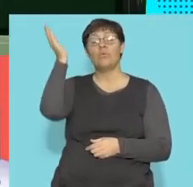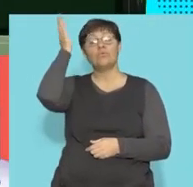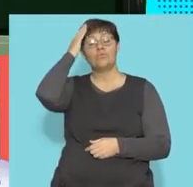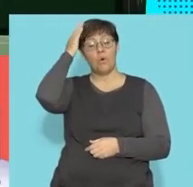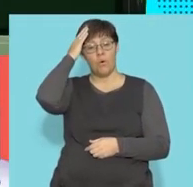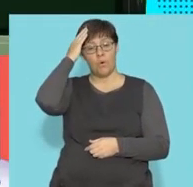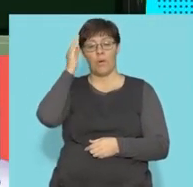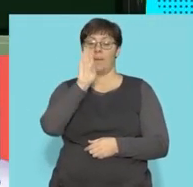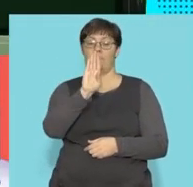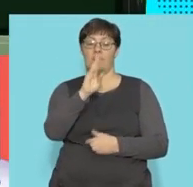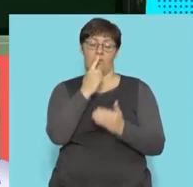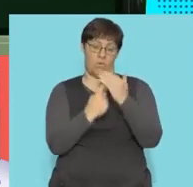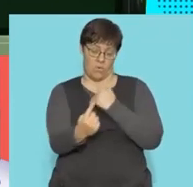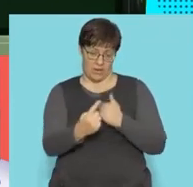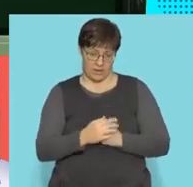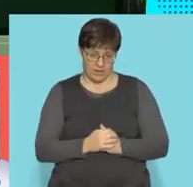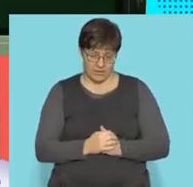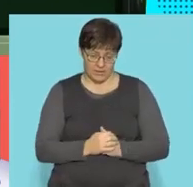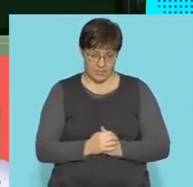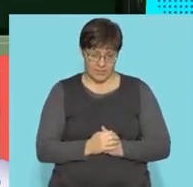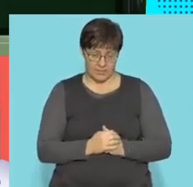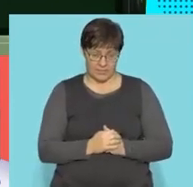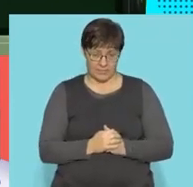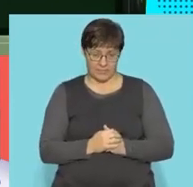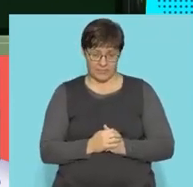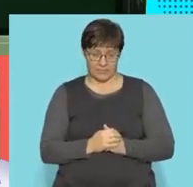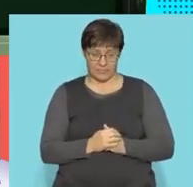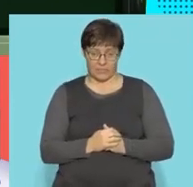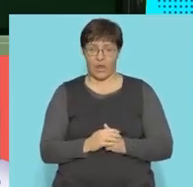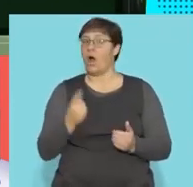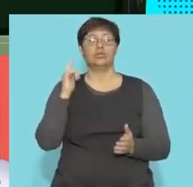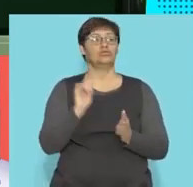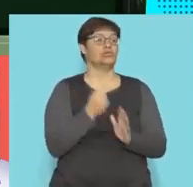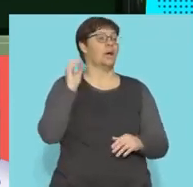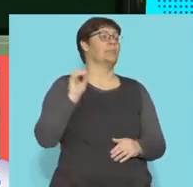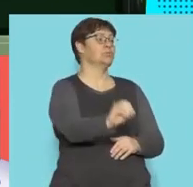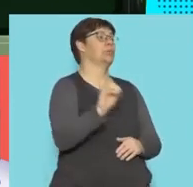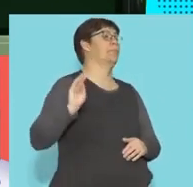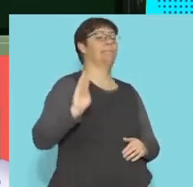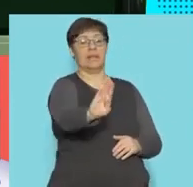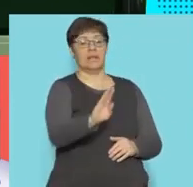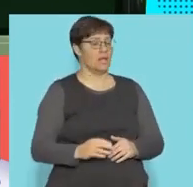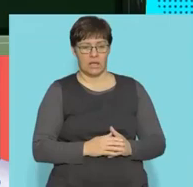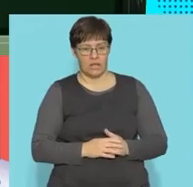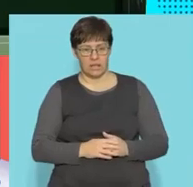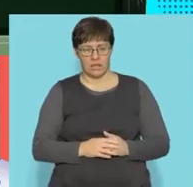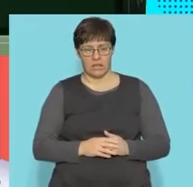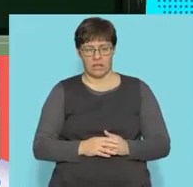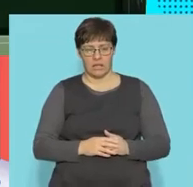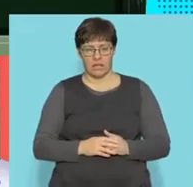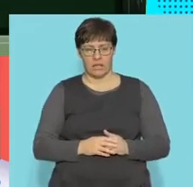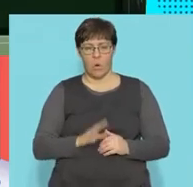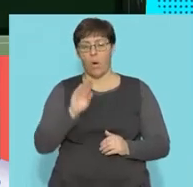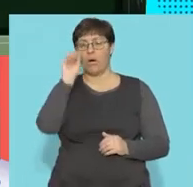is B only, not just B or simply writing the letter